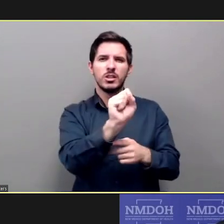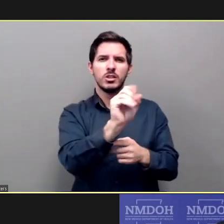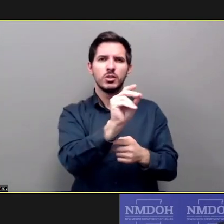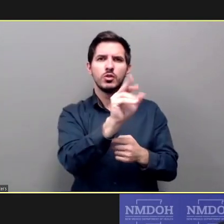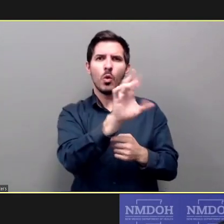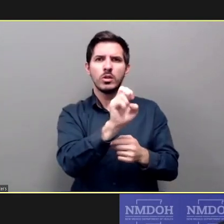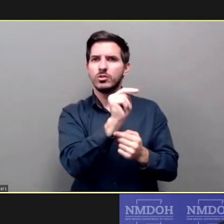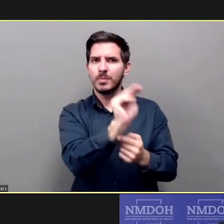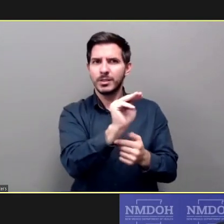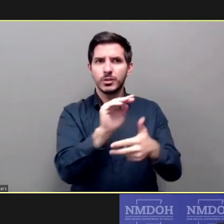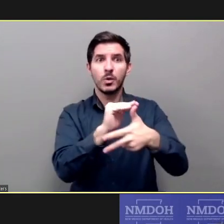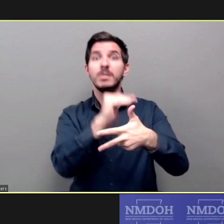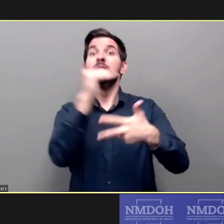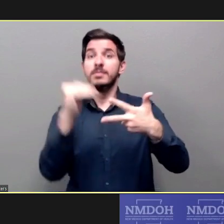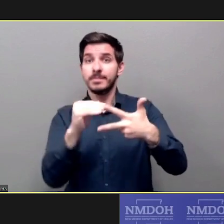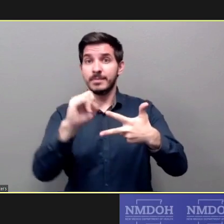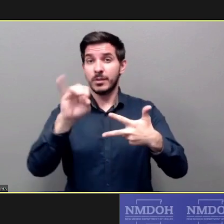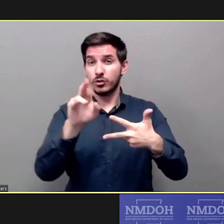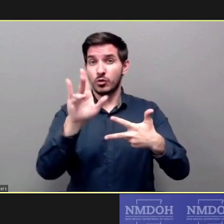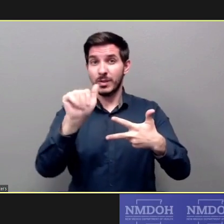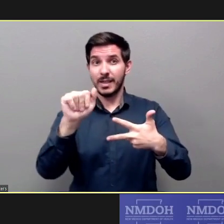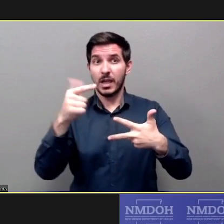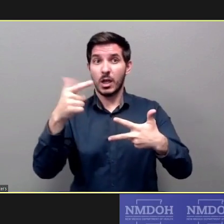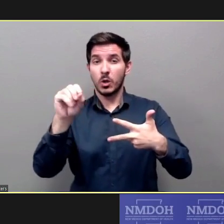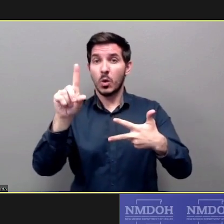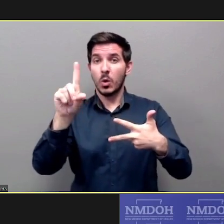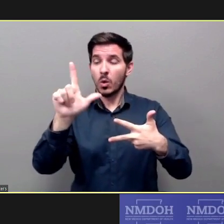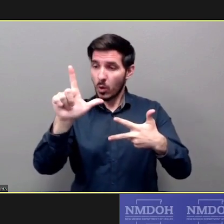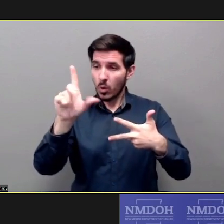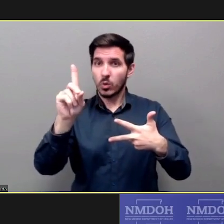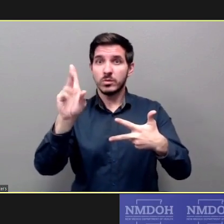to Julia Goldberg with the Santa Fe Reporter.